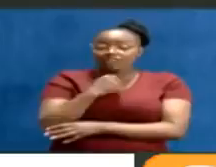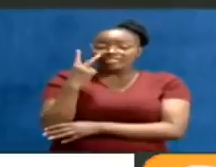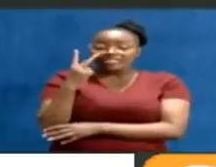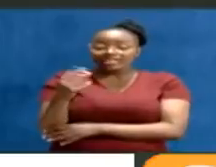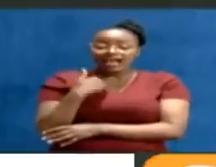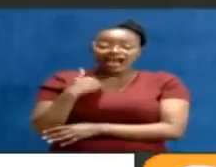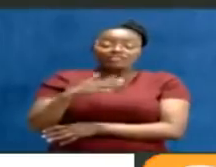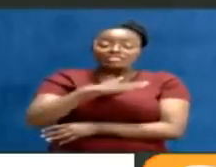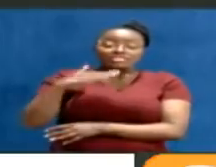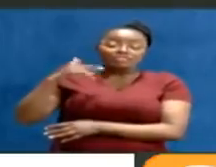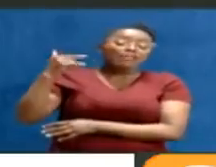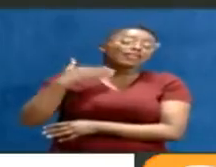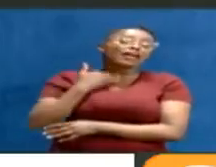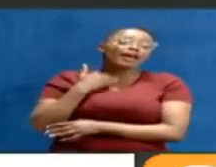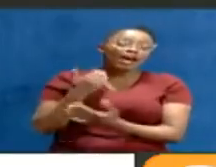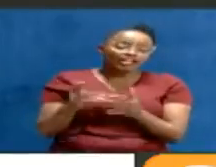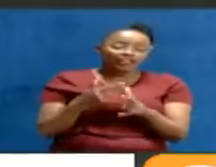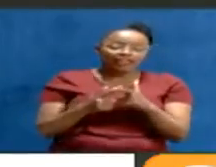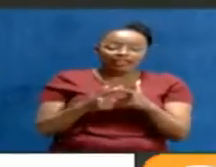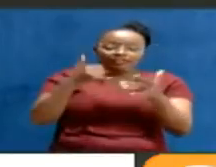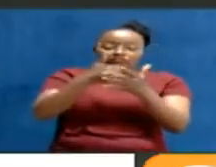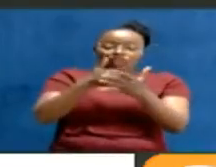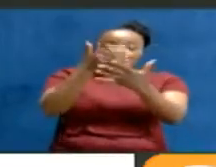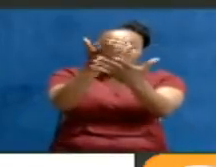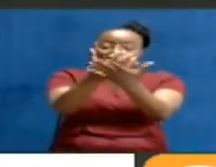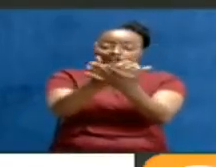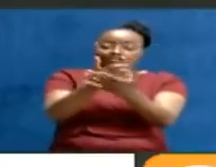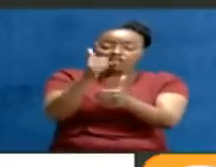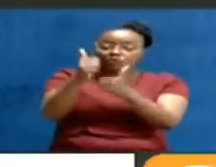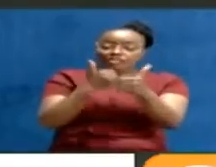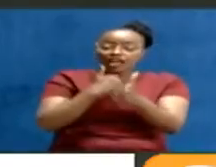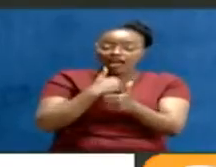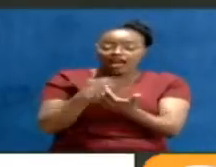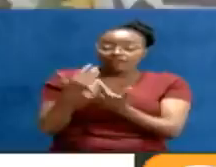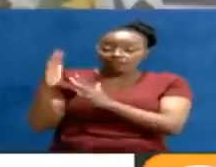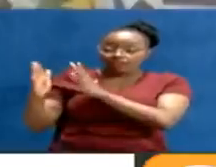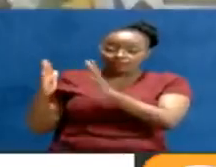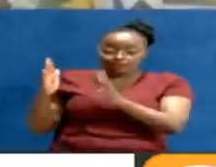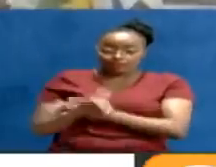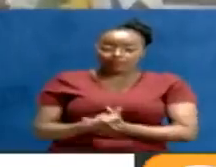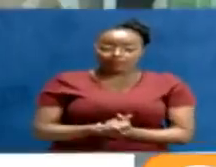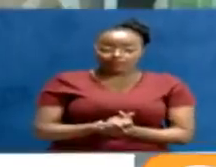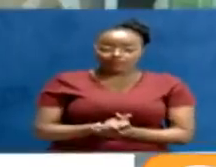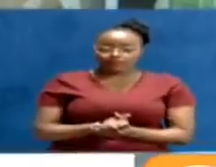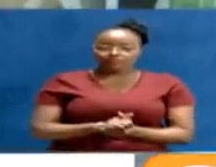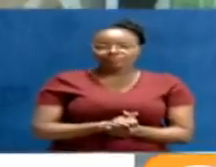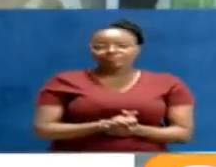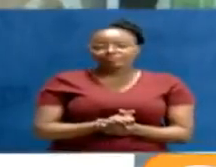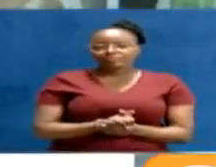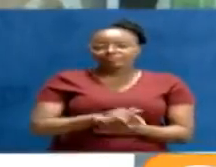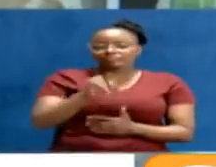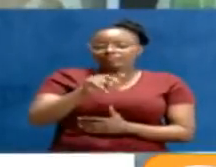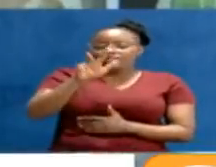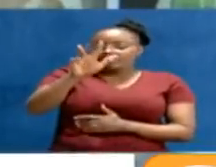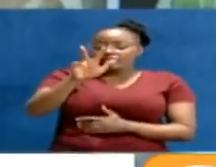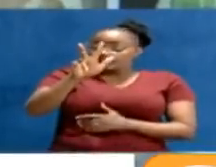chopping off the head of an innocent citizen, are among the evidence collected by the security apparatus. This comes as